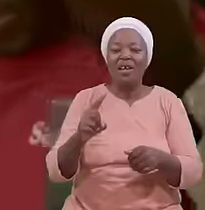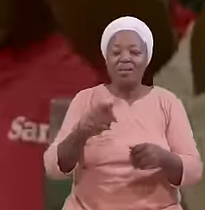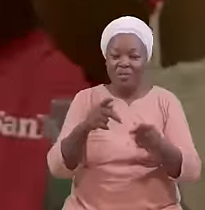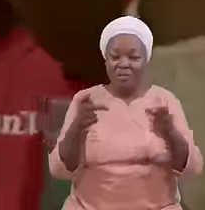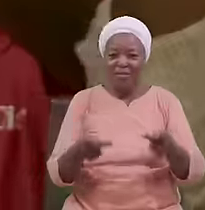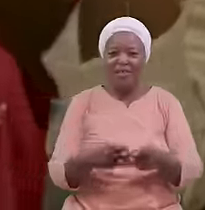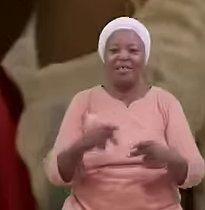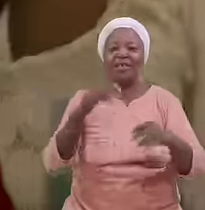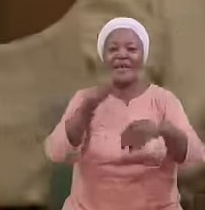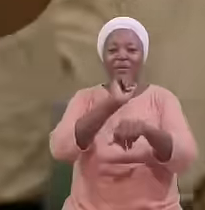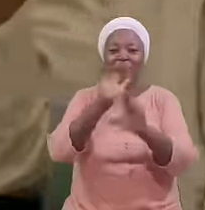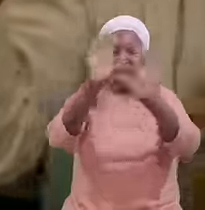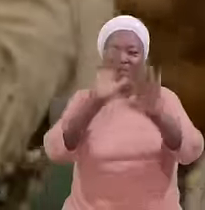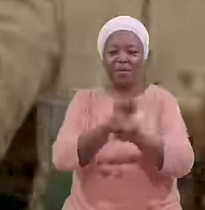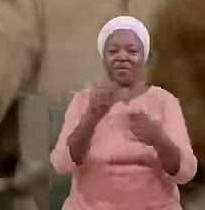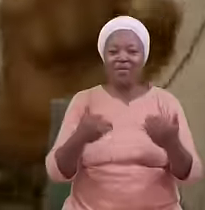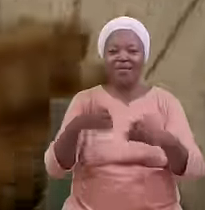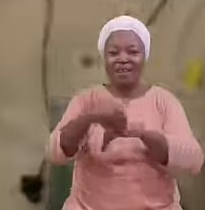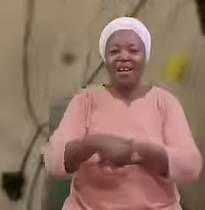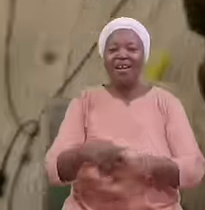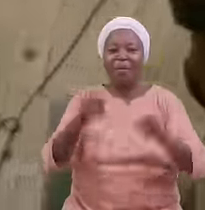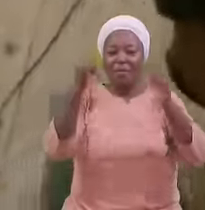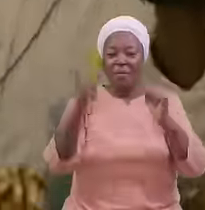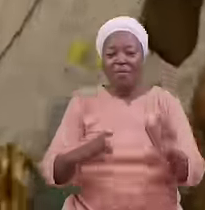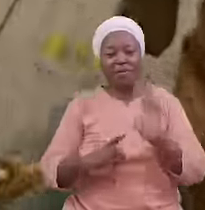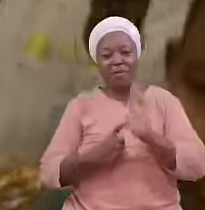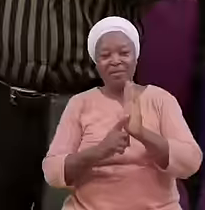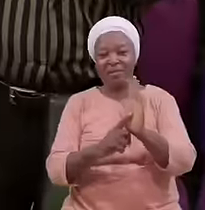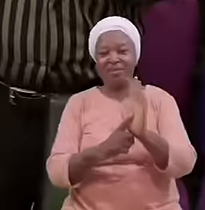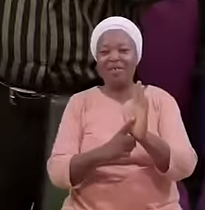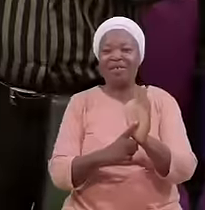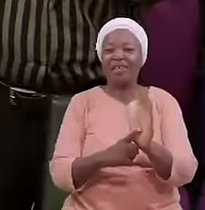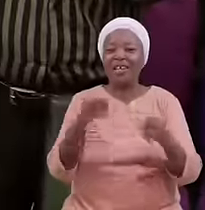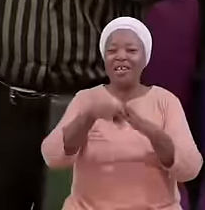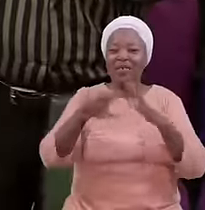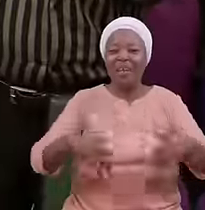tonight. Power manifestation in your life.